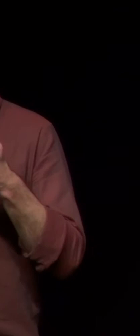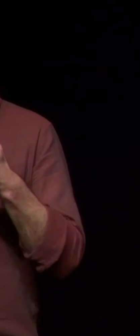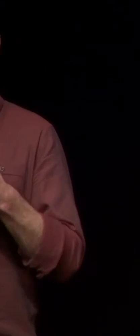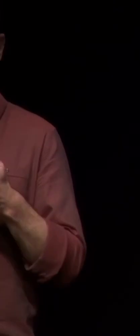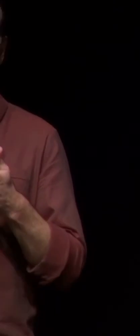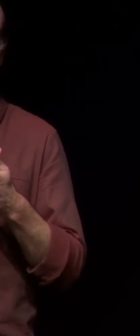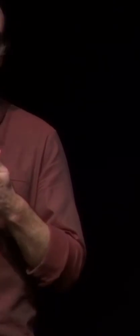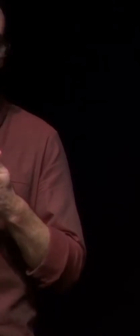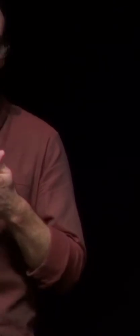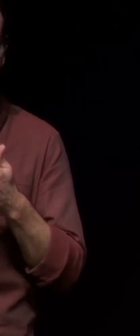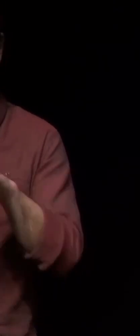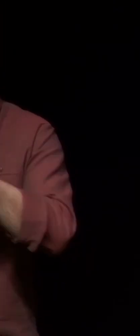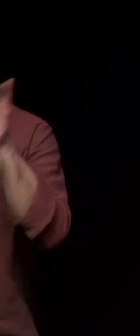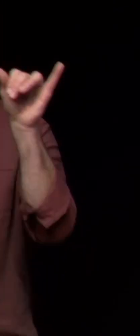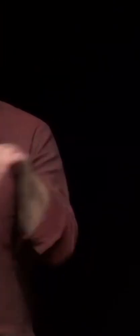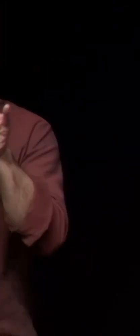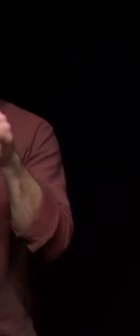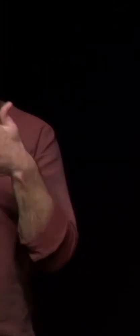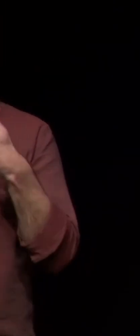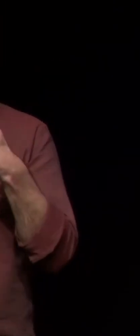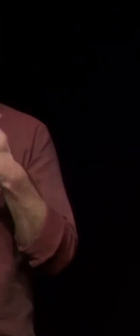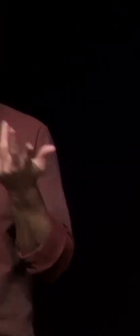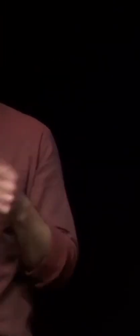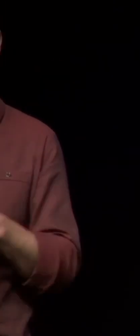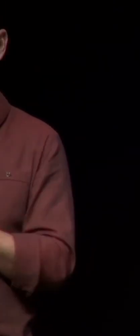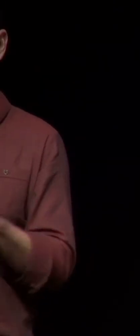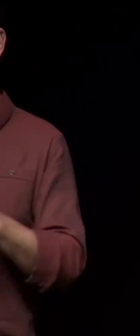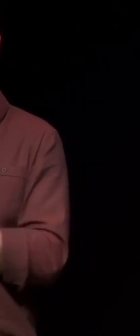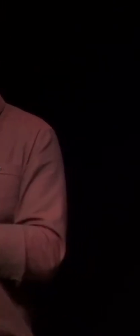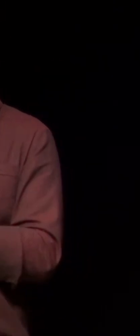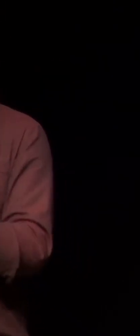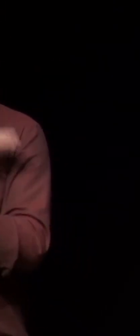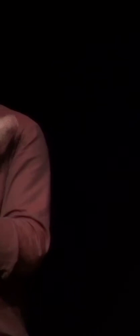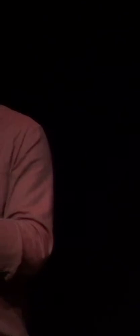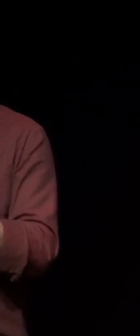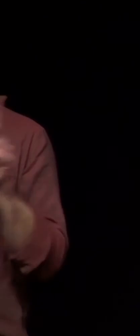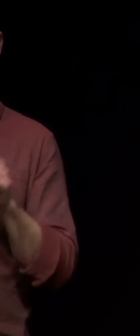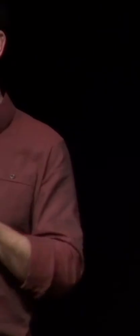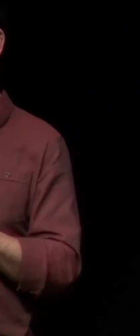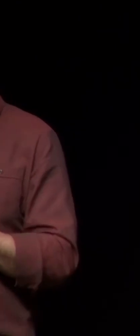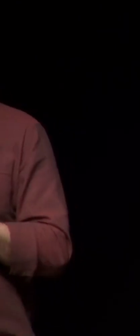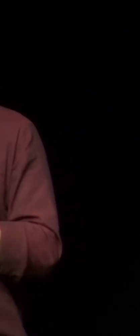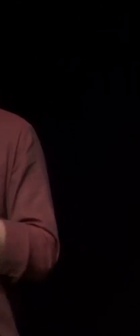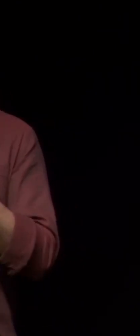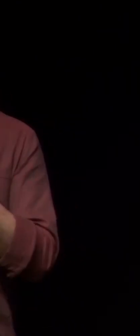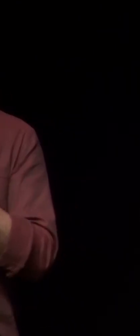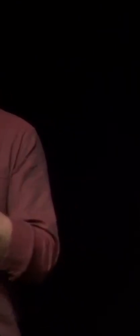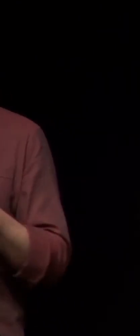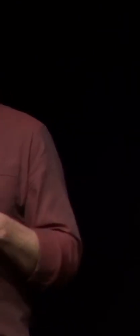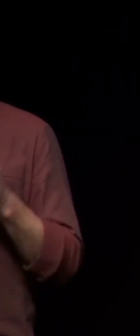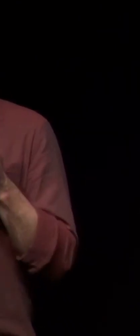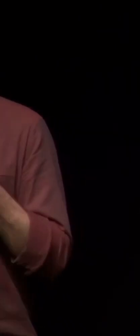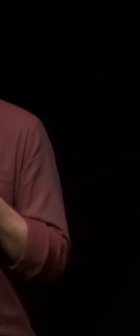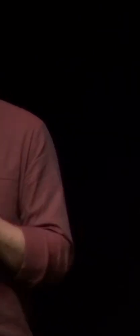or standards. As I say, we've got Ontario, Manitoba, and Nova Scotia, and soon the Government of Canada will introduce an